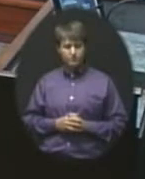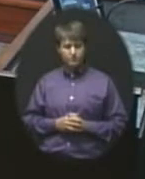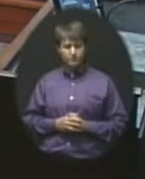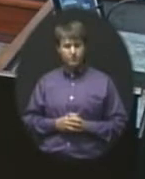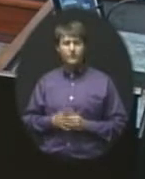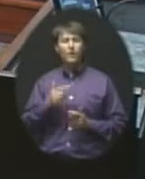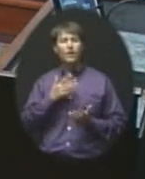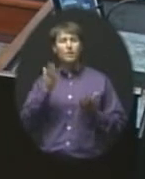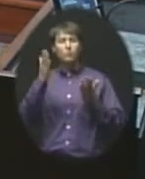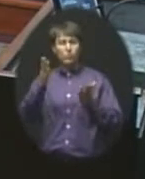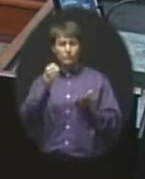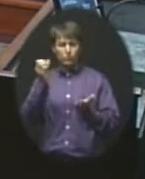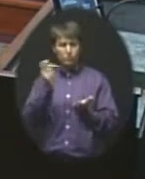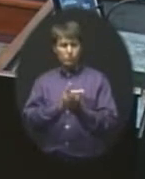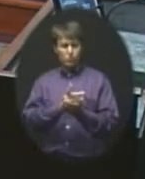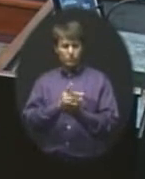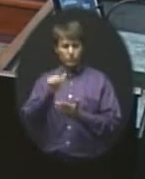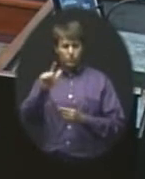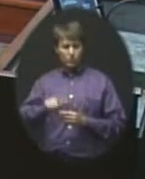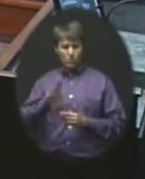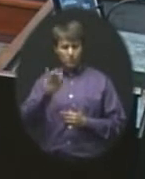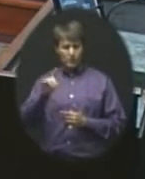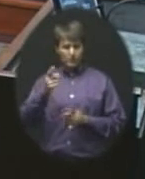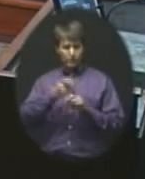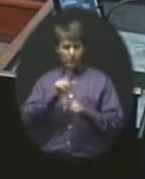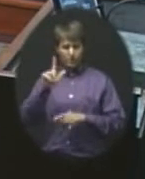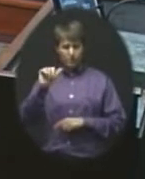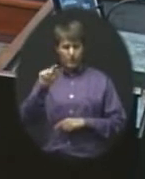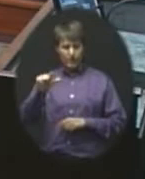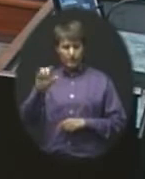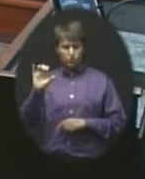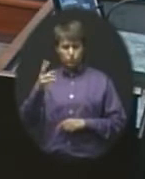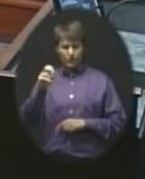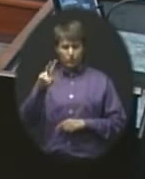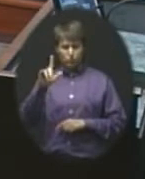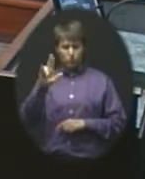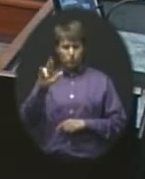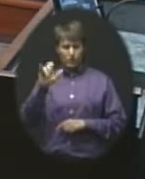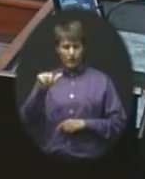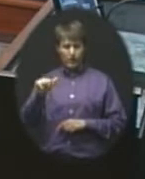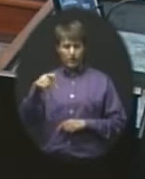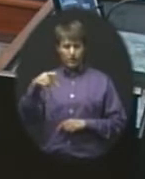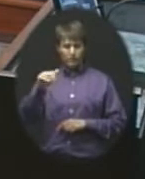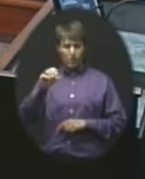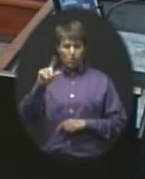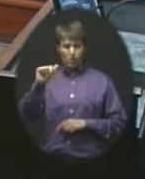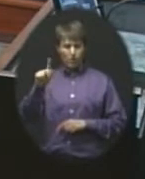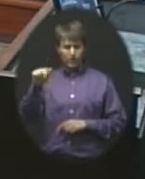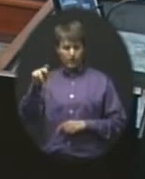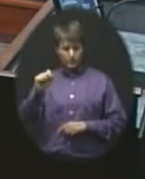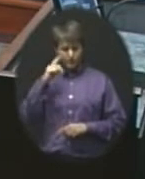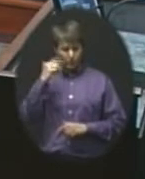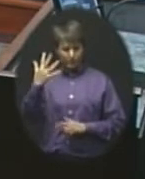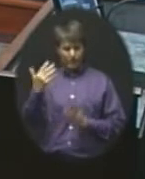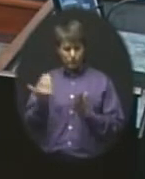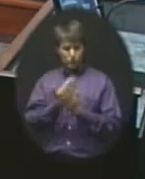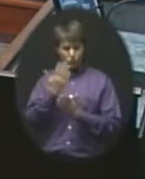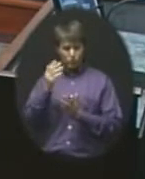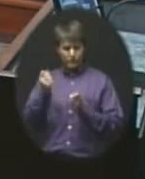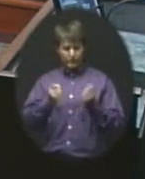So I move to approve the low bid from Lang Chevrolet, Paola, Kansas, for five new vehicles at